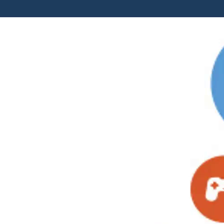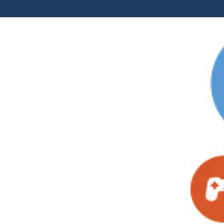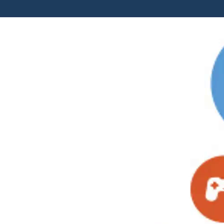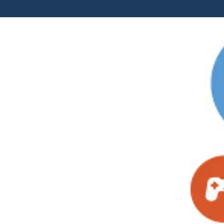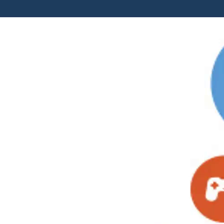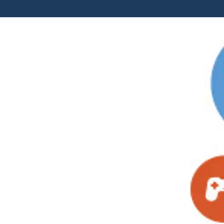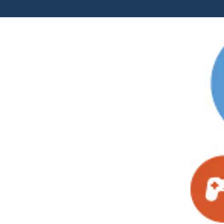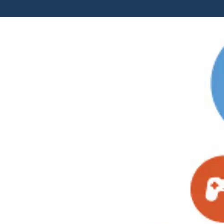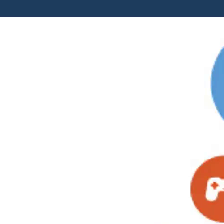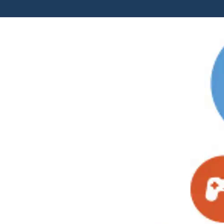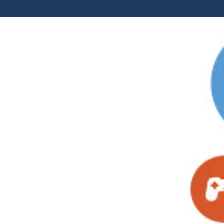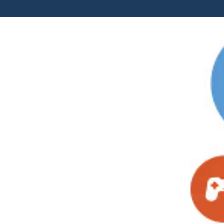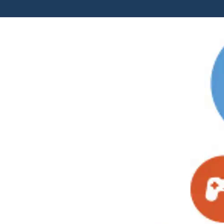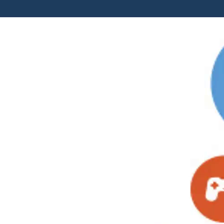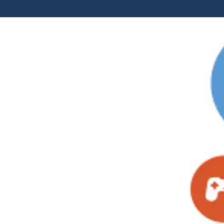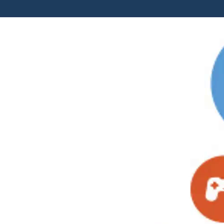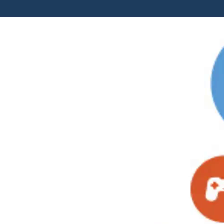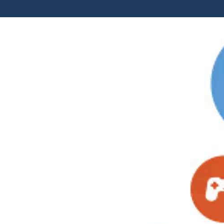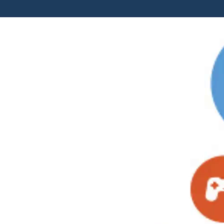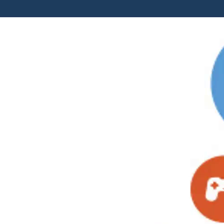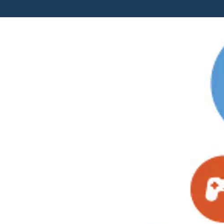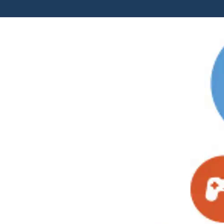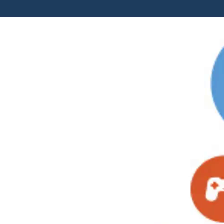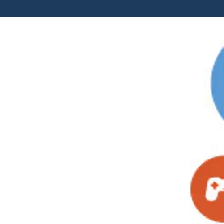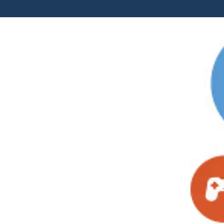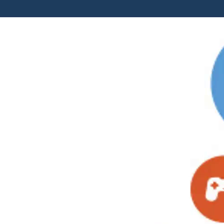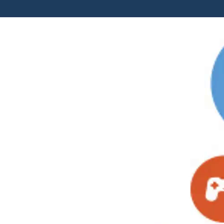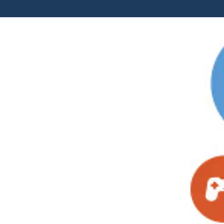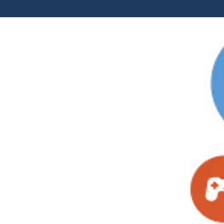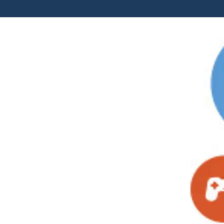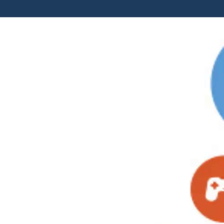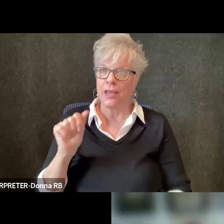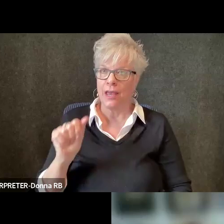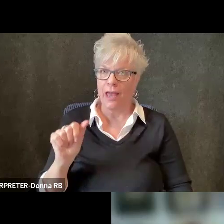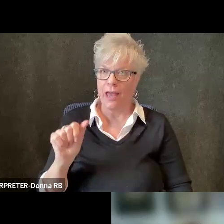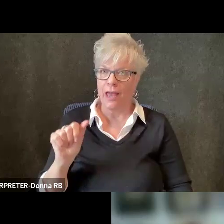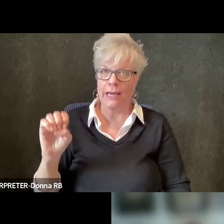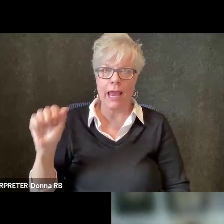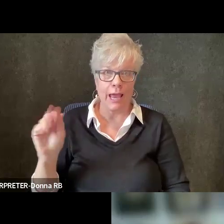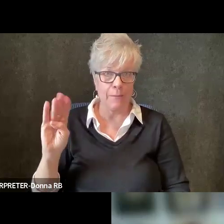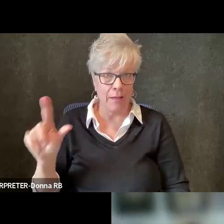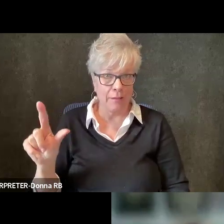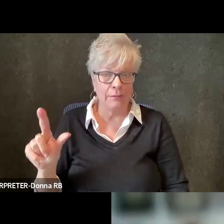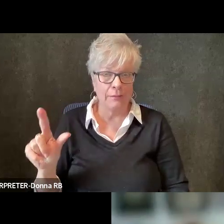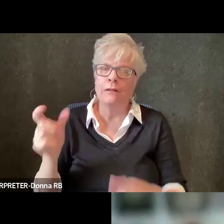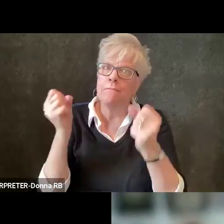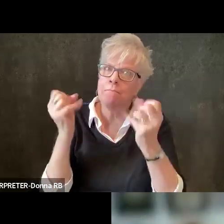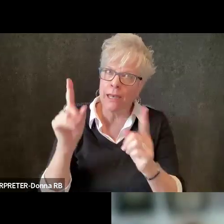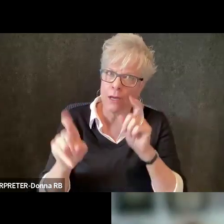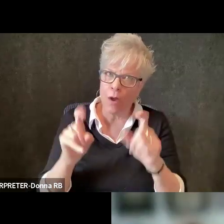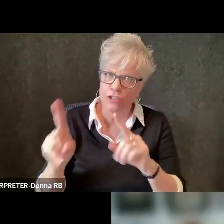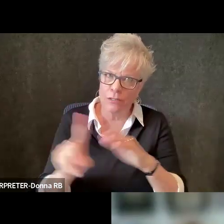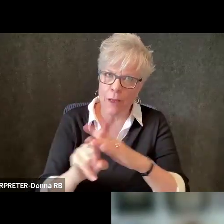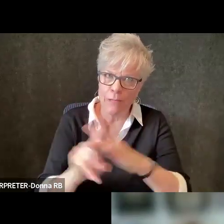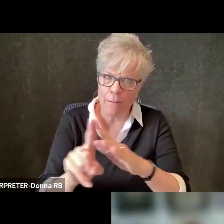when we're talking about some of the bills that have passed, especially the AEA bill, there have been a lot of questions that have come up